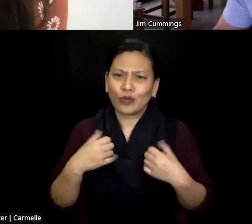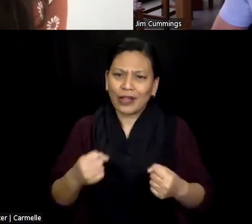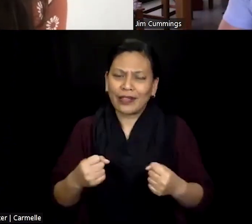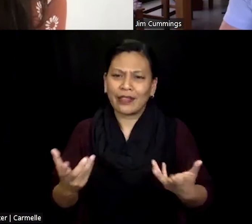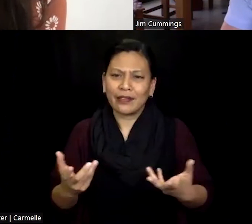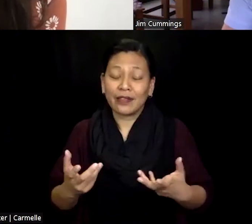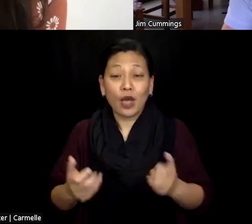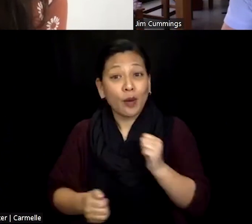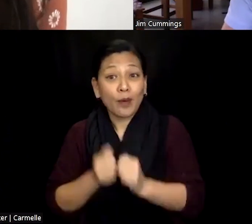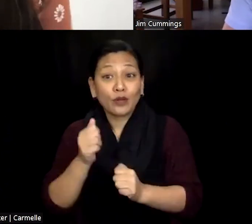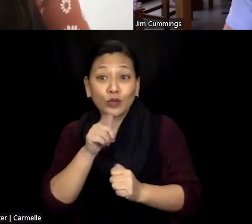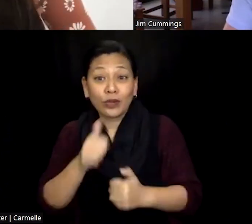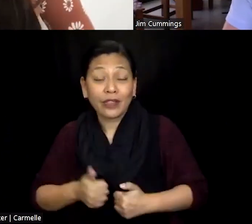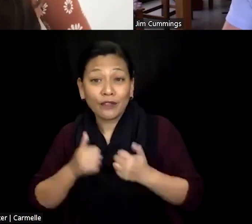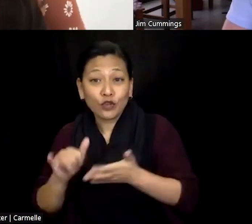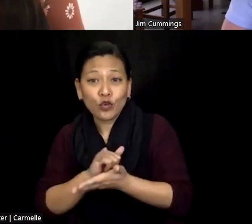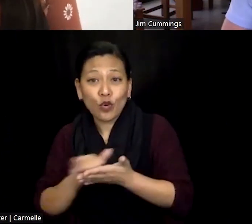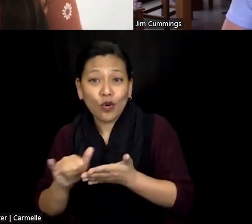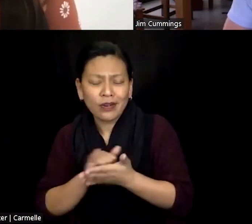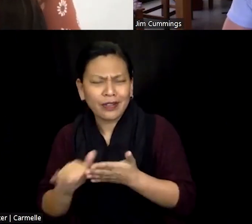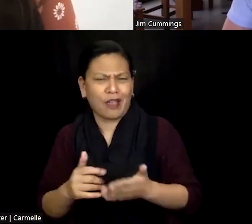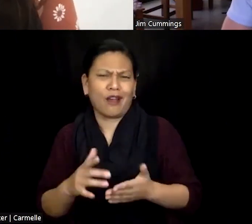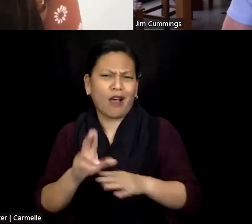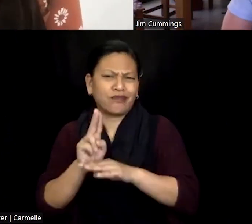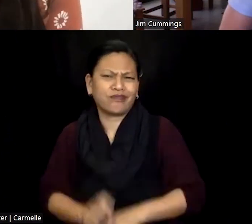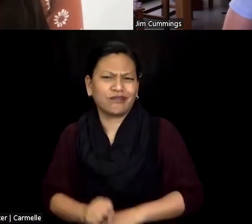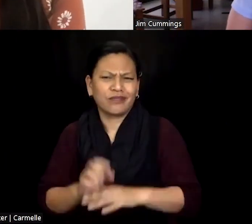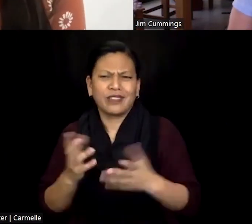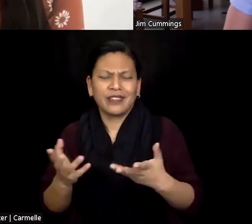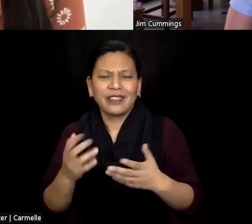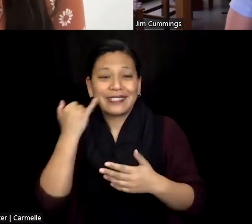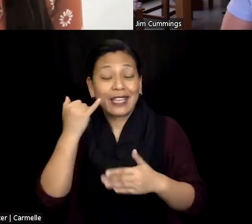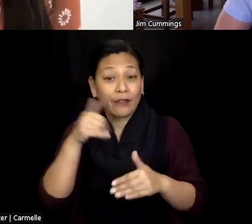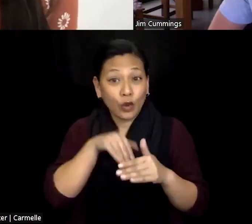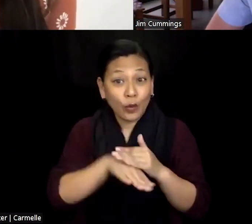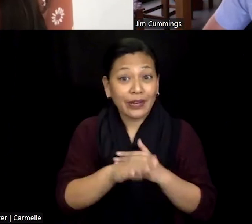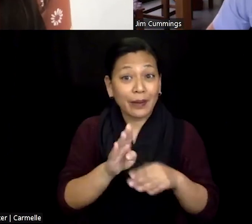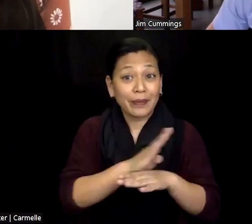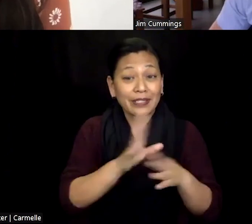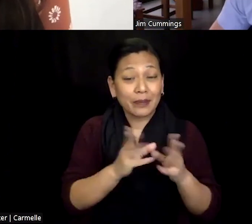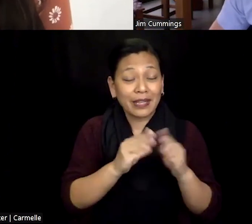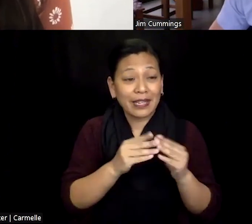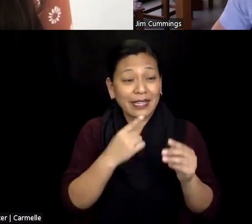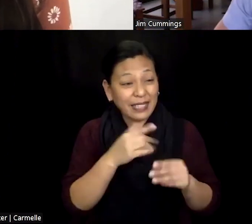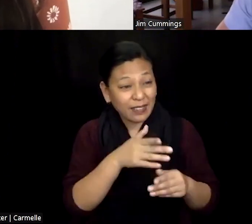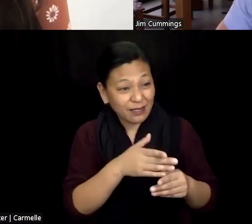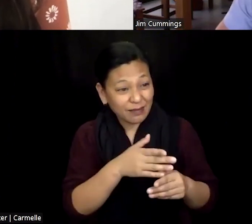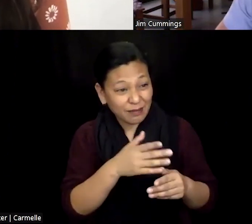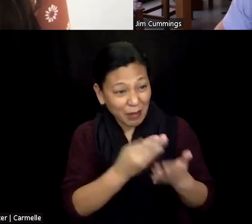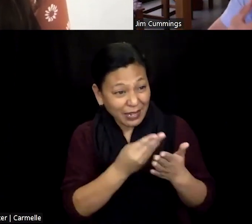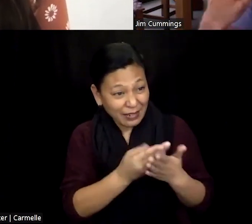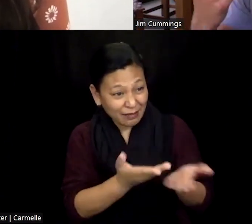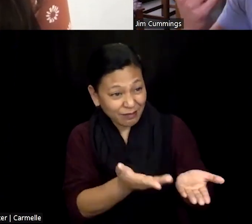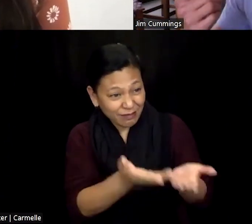That's like, you know, most New Yorkers are probably used to that kind of stuff. And so when you walk into a business meeting and ask for a bunch of money, it's easier for a New Yorker than it is